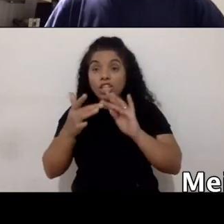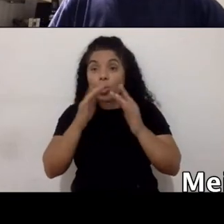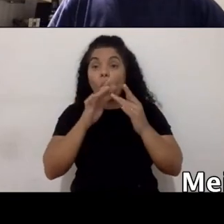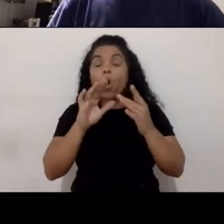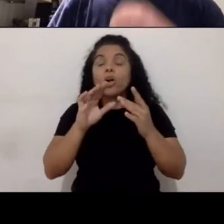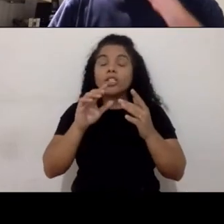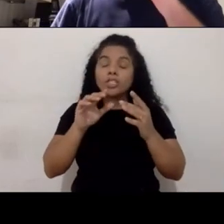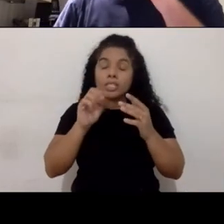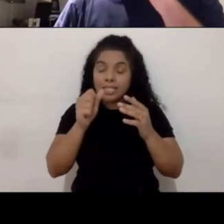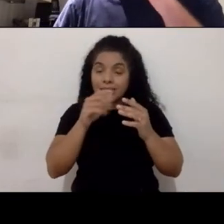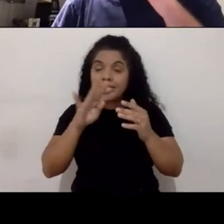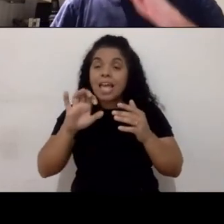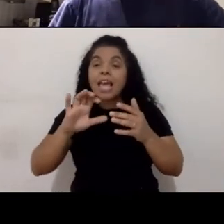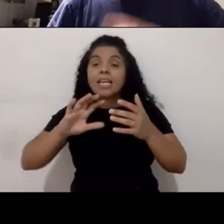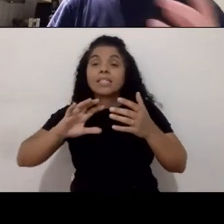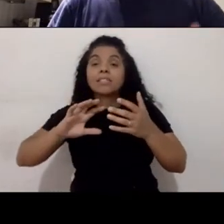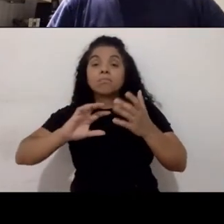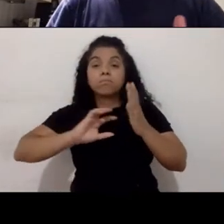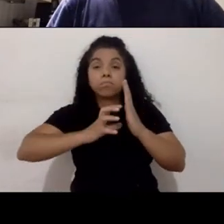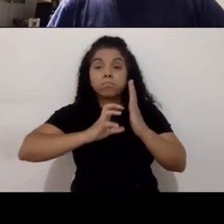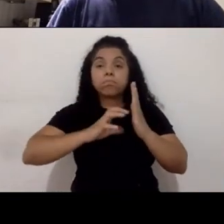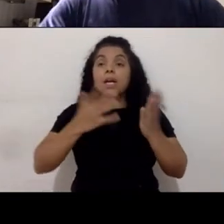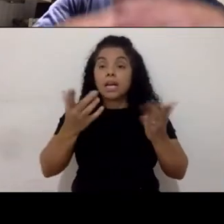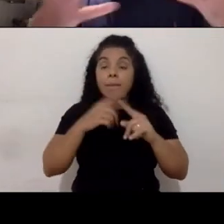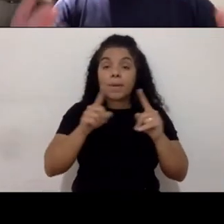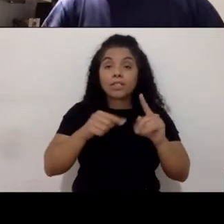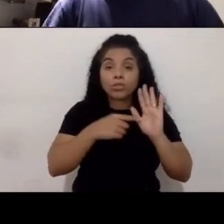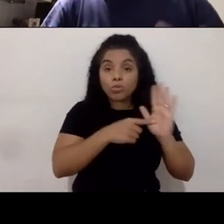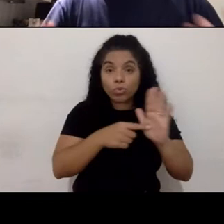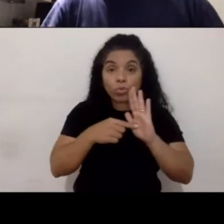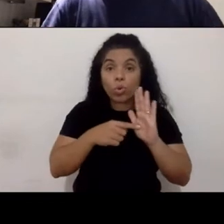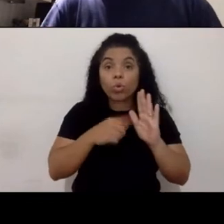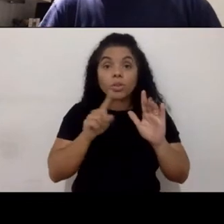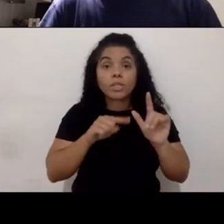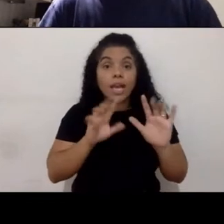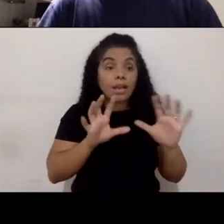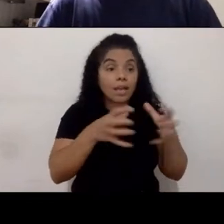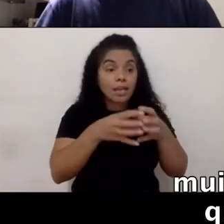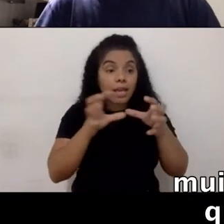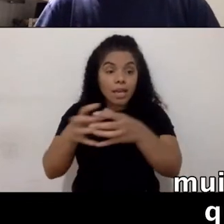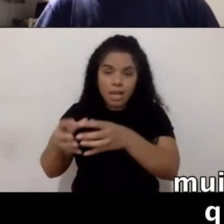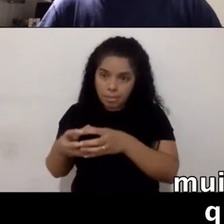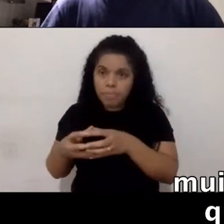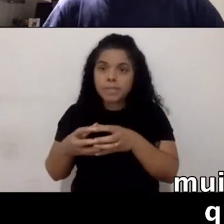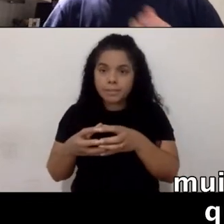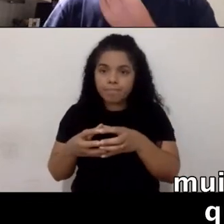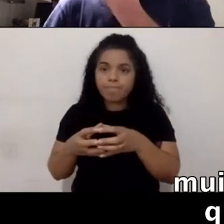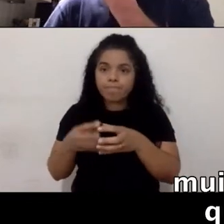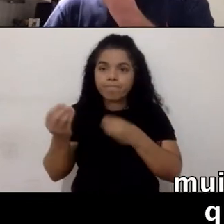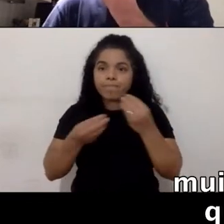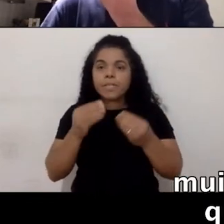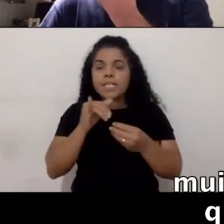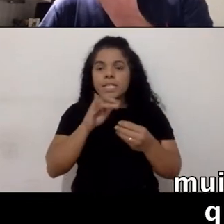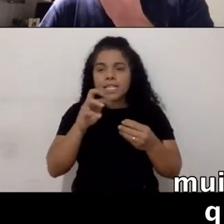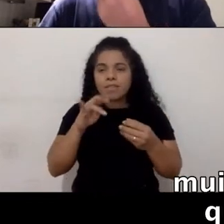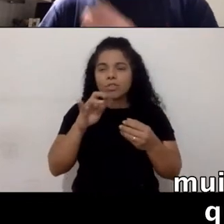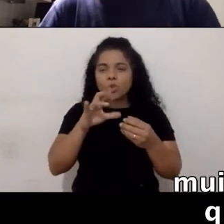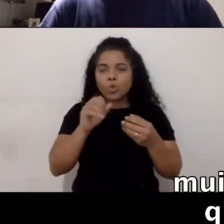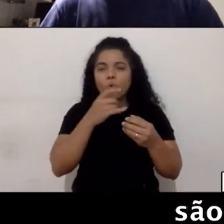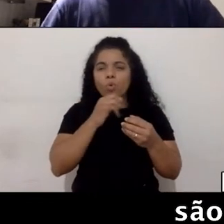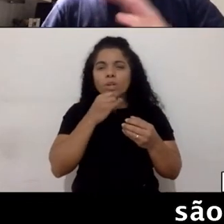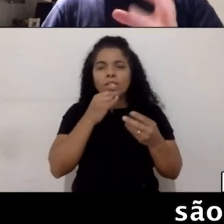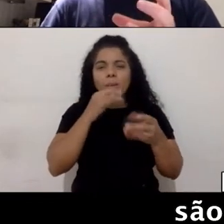do that. But with automated infrastructure and cloud, often those don't line up quite right when you think about